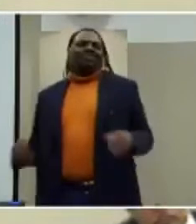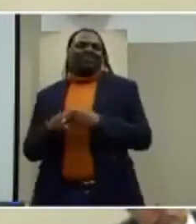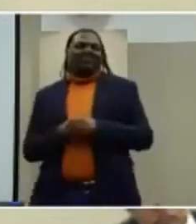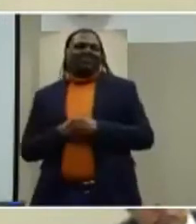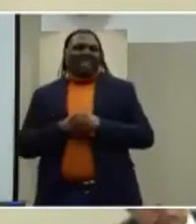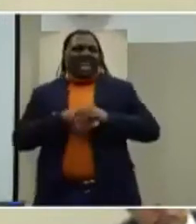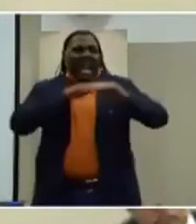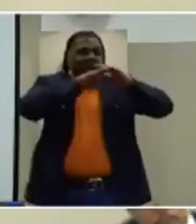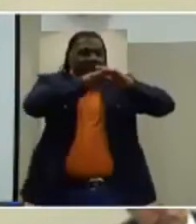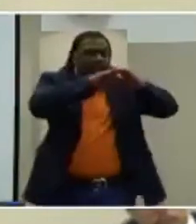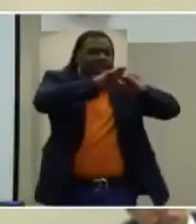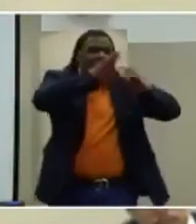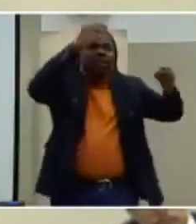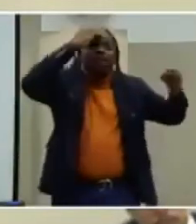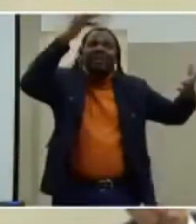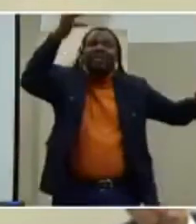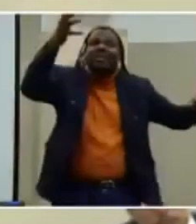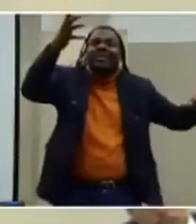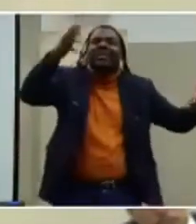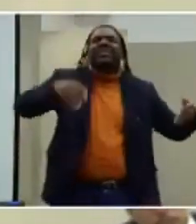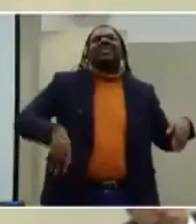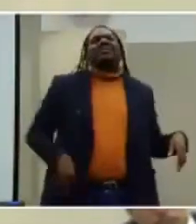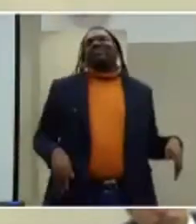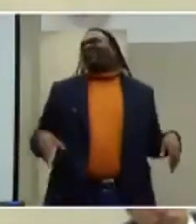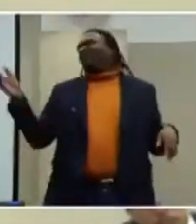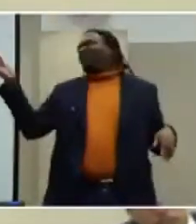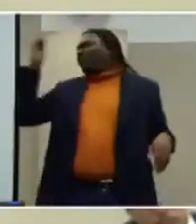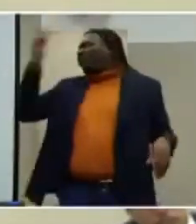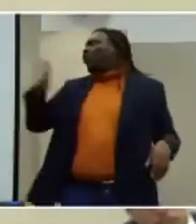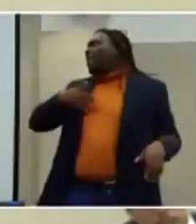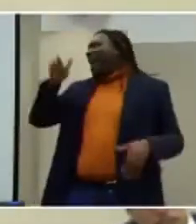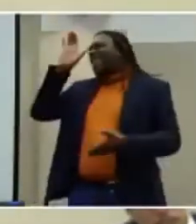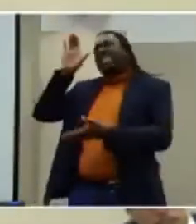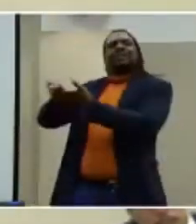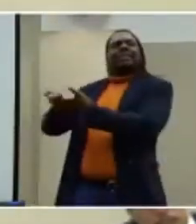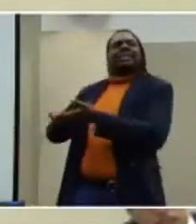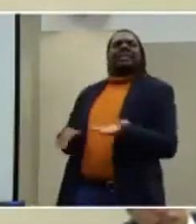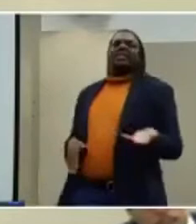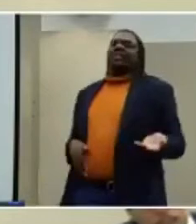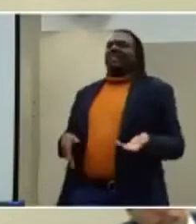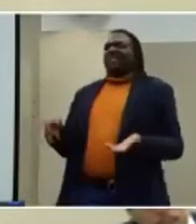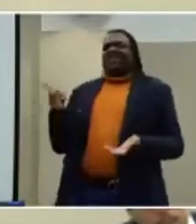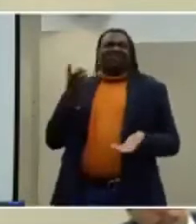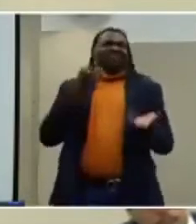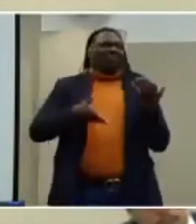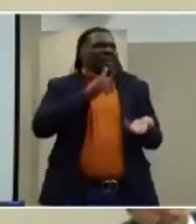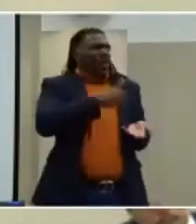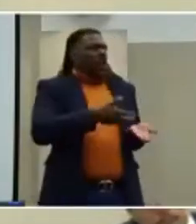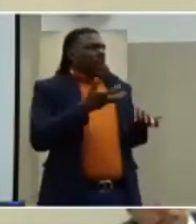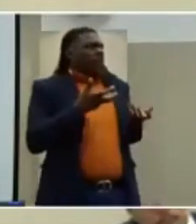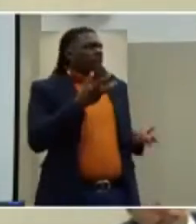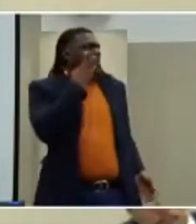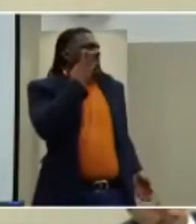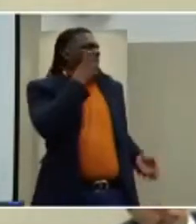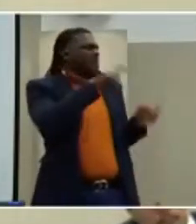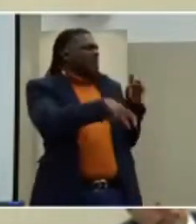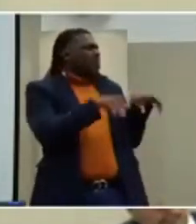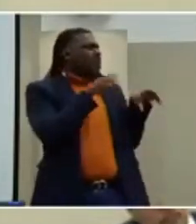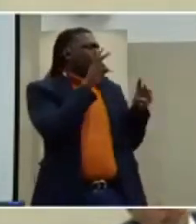Access to information. I told my husband about this, and he remarked, well, they probably don't want blind people applying for those